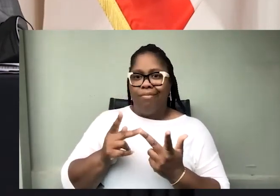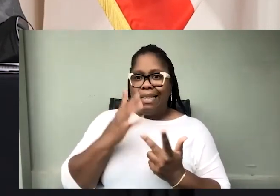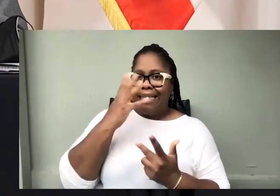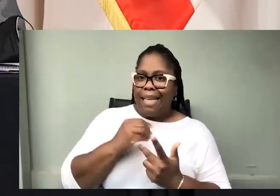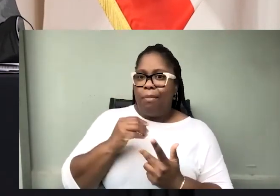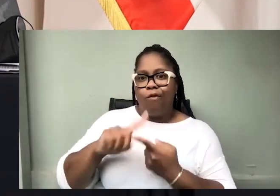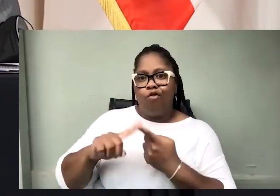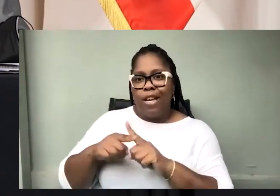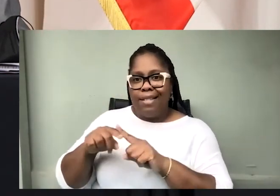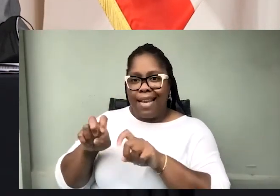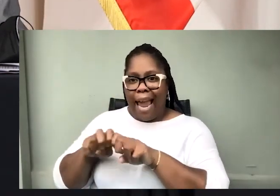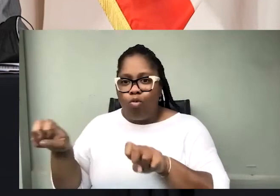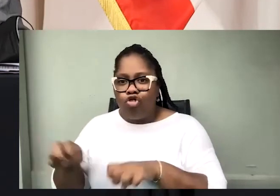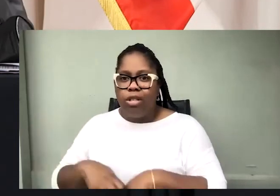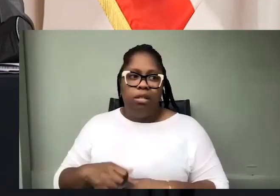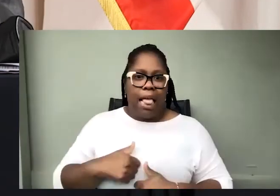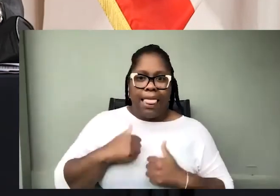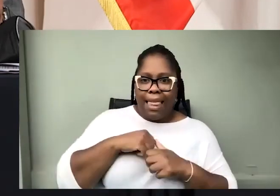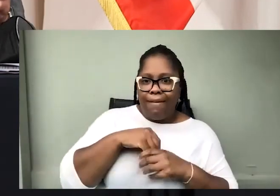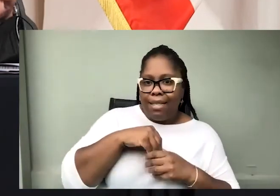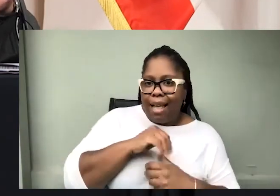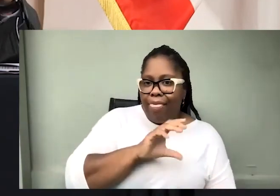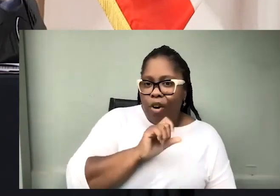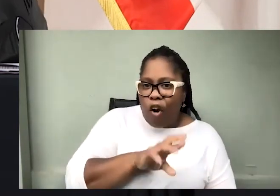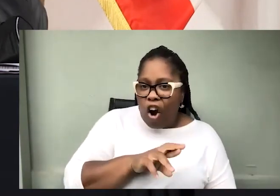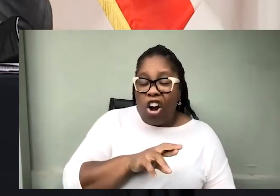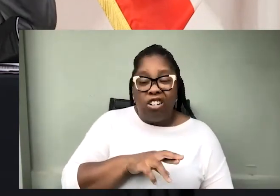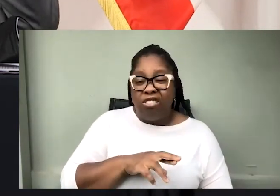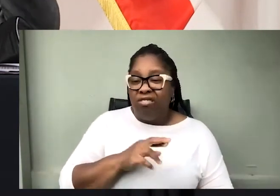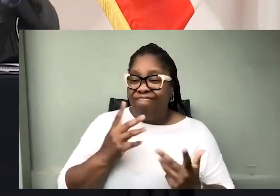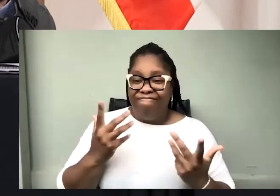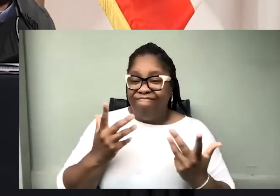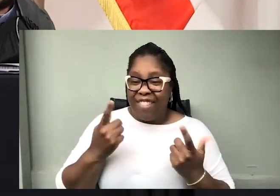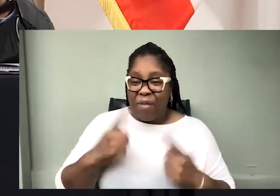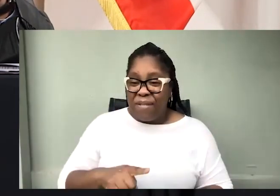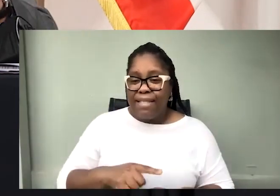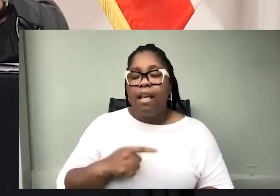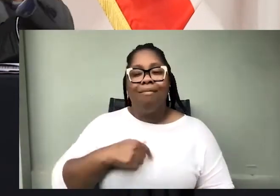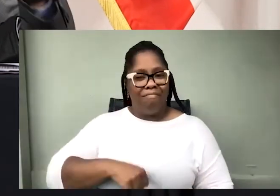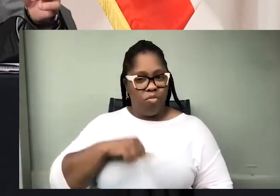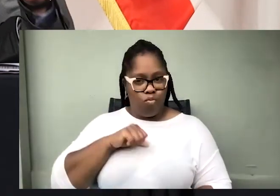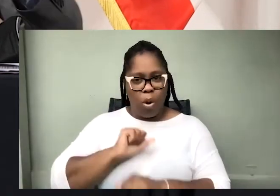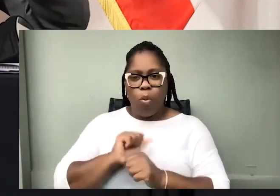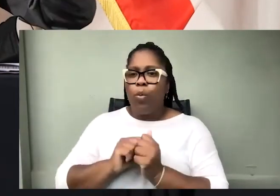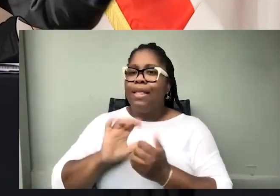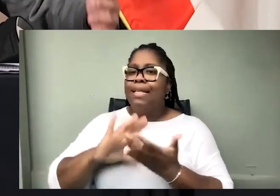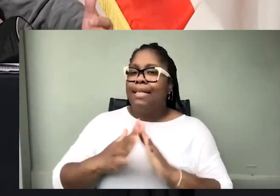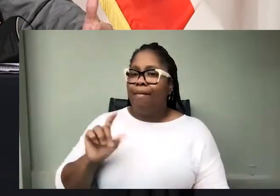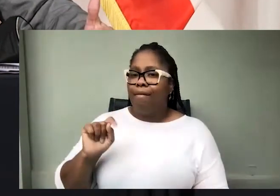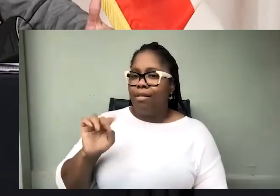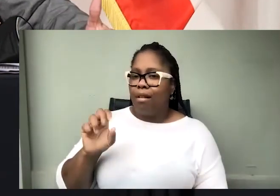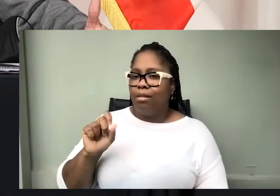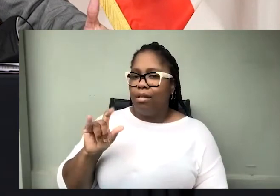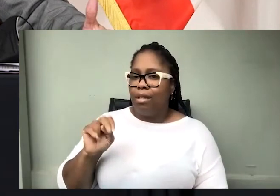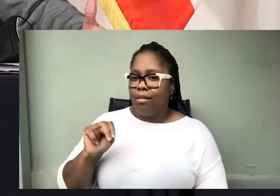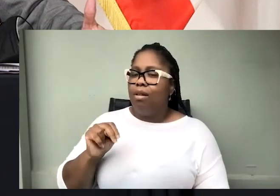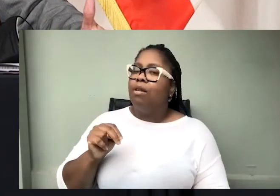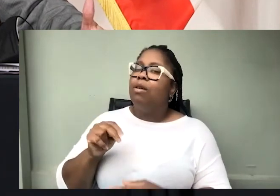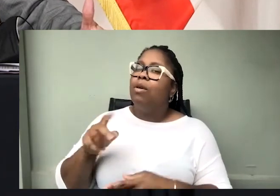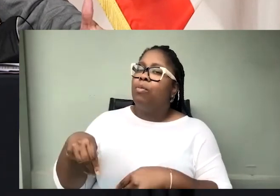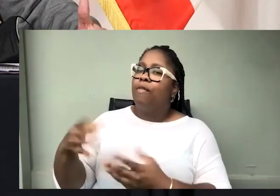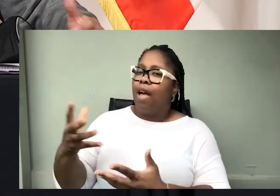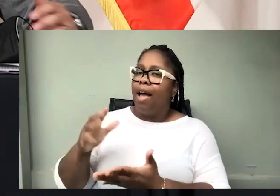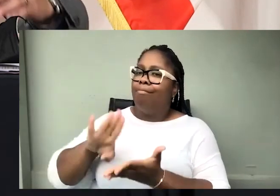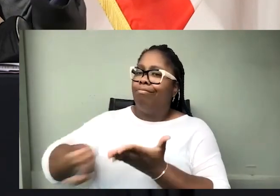it goes down from there. So I was also proud, by the way, to try to work with the city of Tustin to try to get them exemption to the Surplus